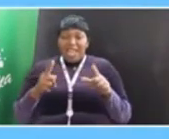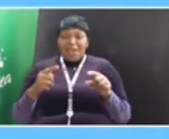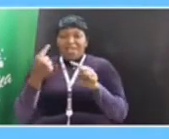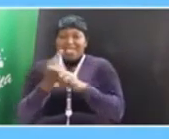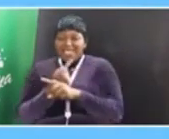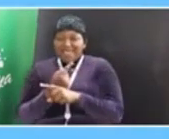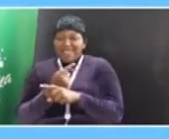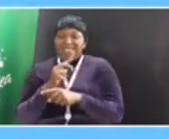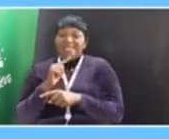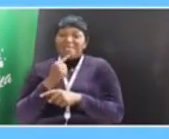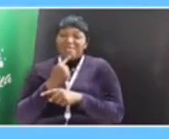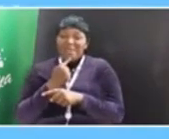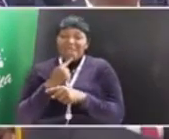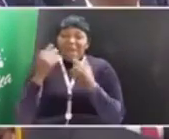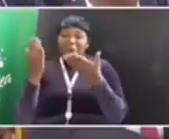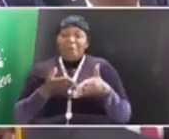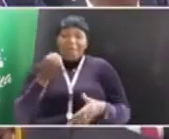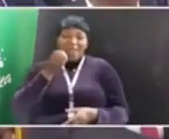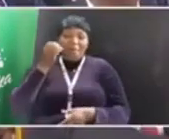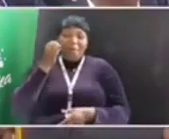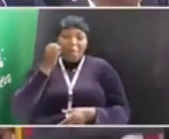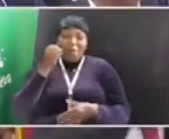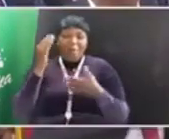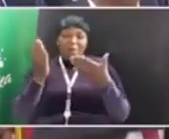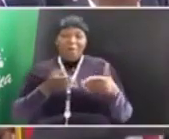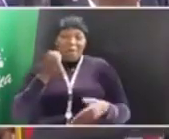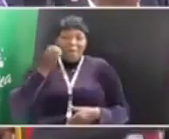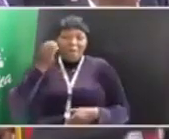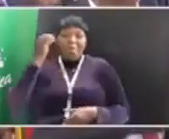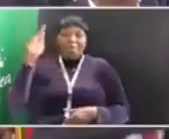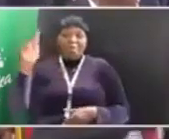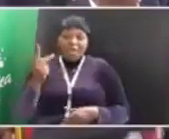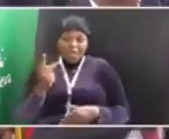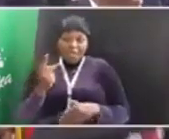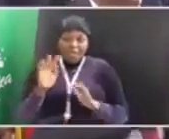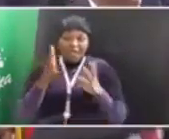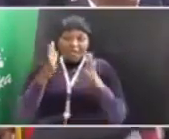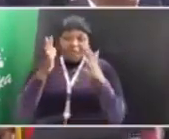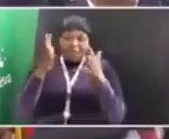Karibu Nyumbani, welcome home to Kenya, to all of you. Asante sana.